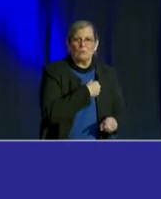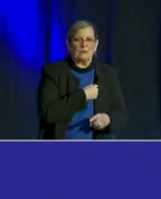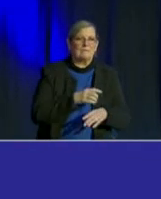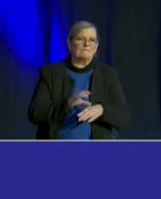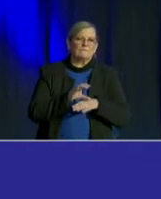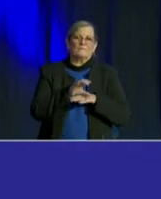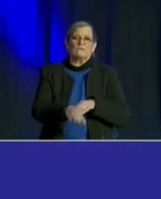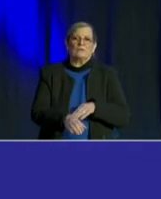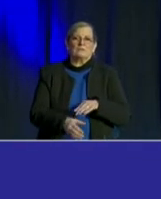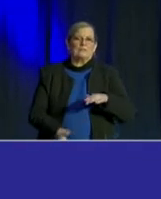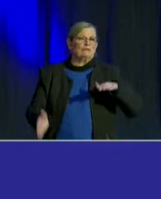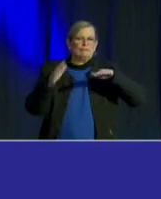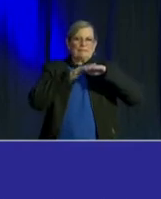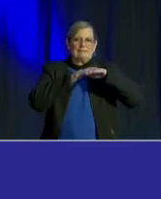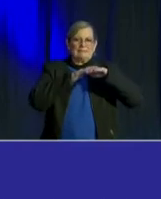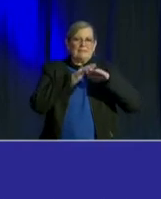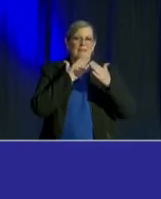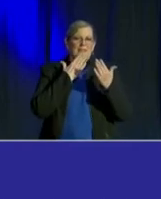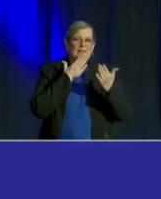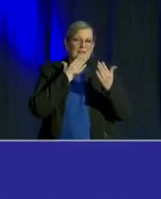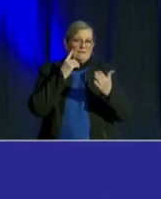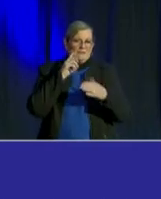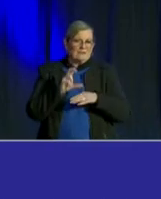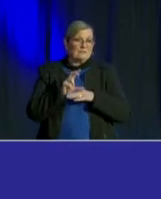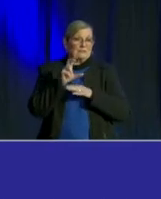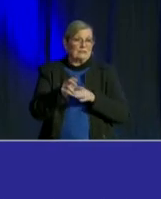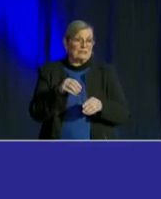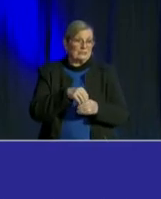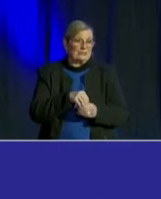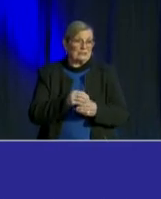So thank you for investing in internal services. We're here to help.